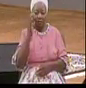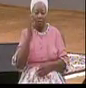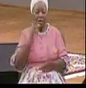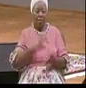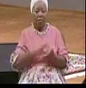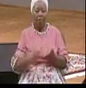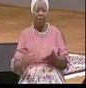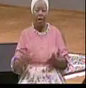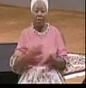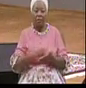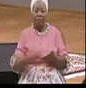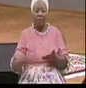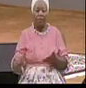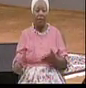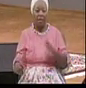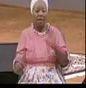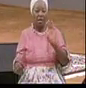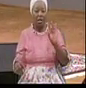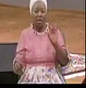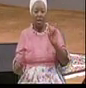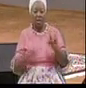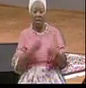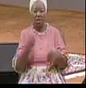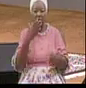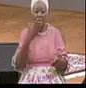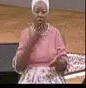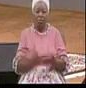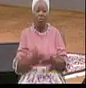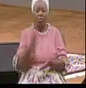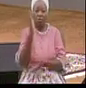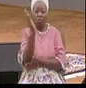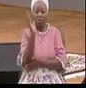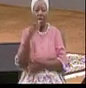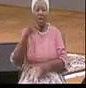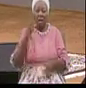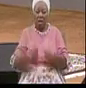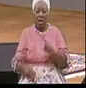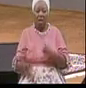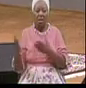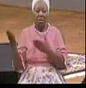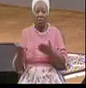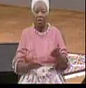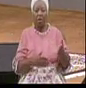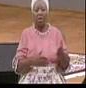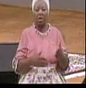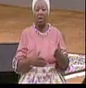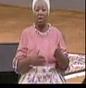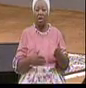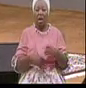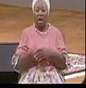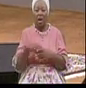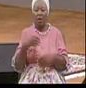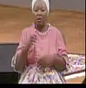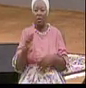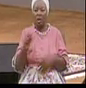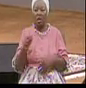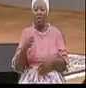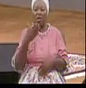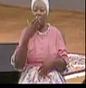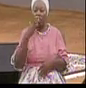a good tree cannot bring forth an evil